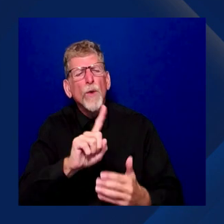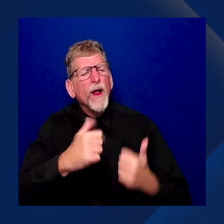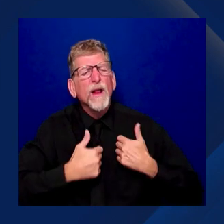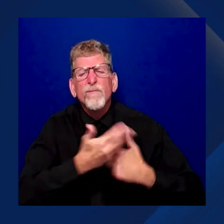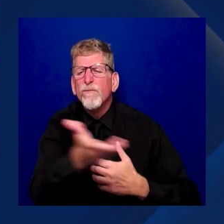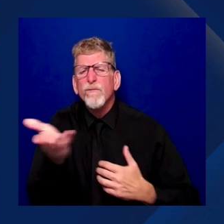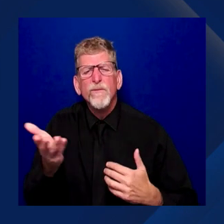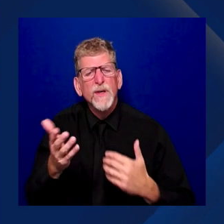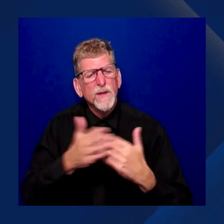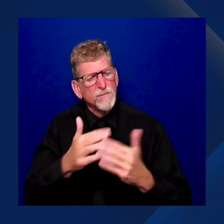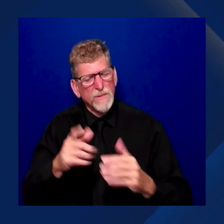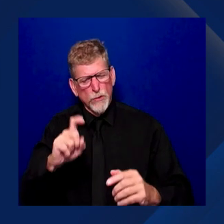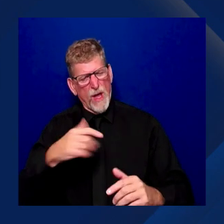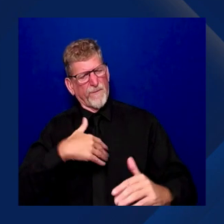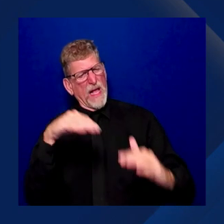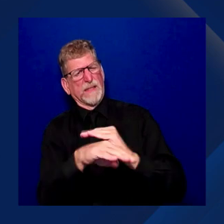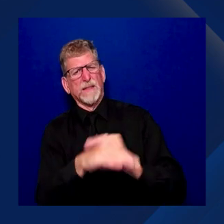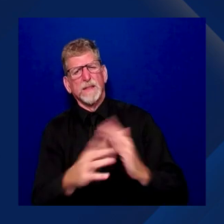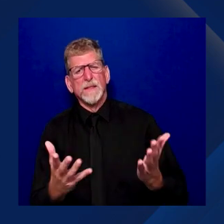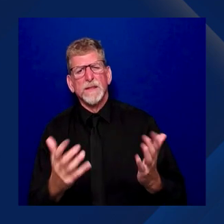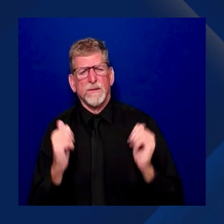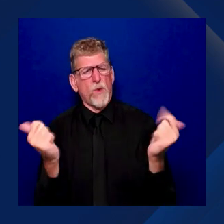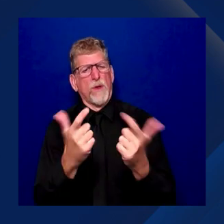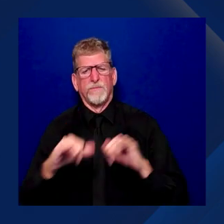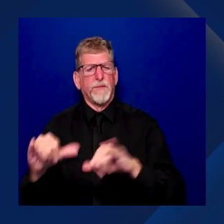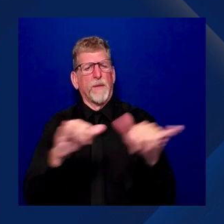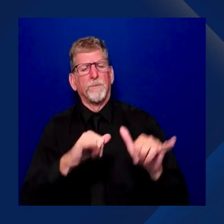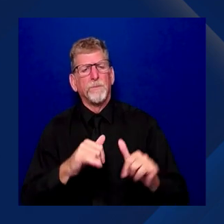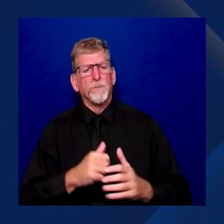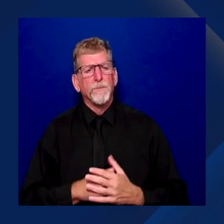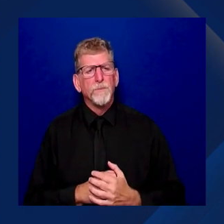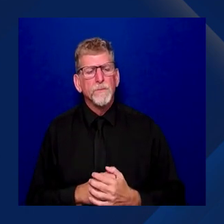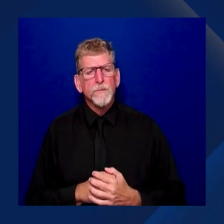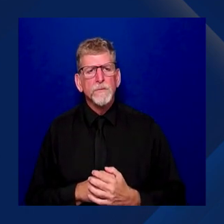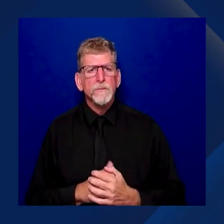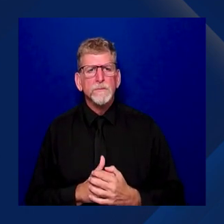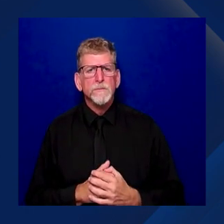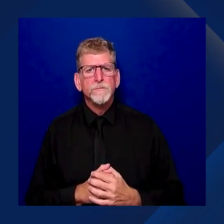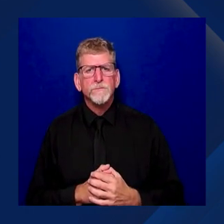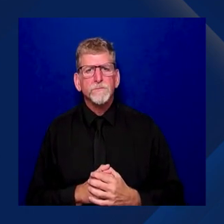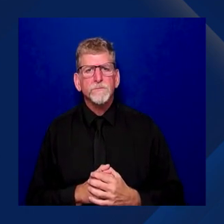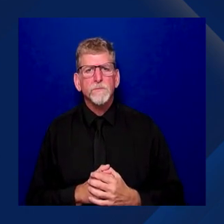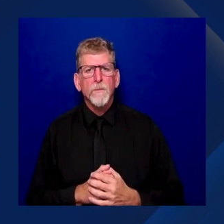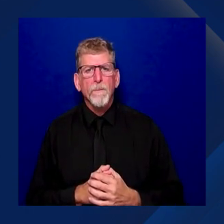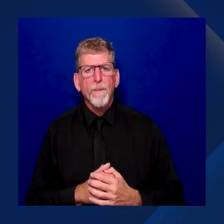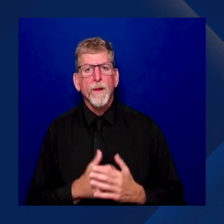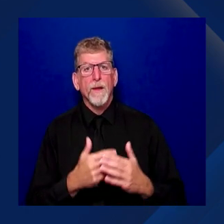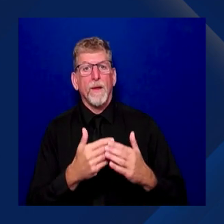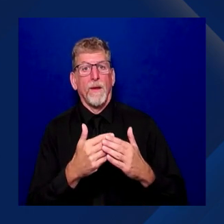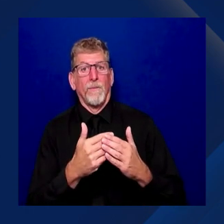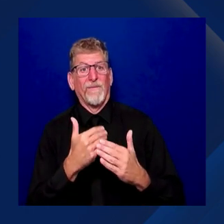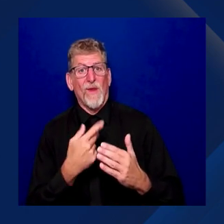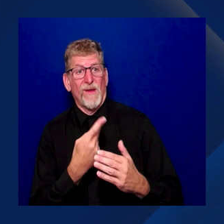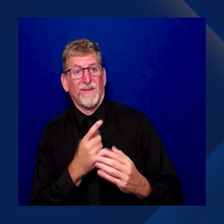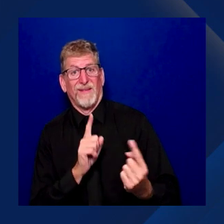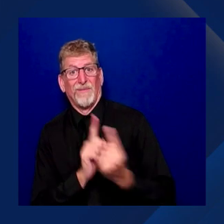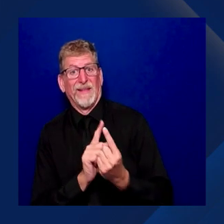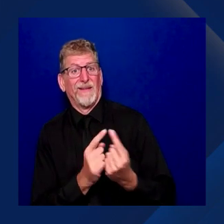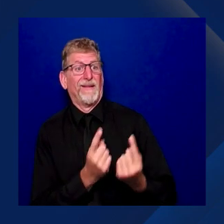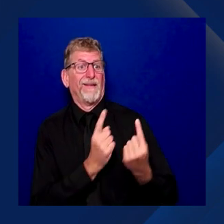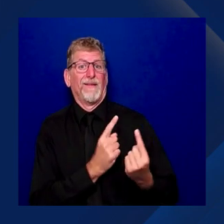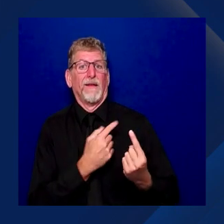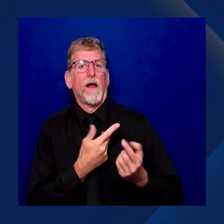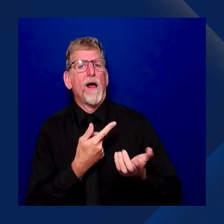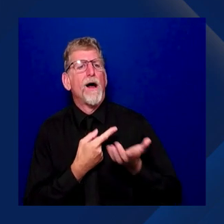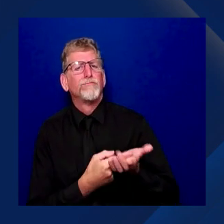were talking about the importance of everyone knowing they're not alone. Yes. And for